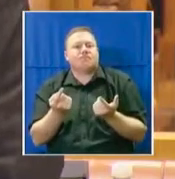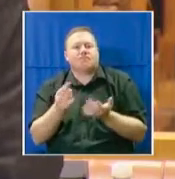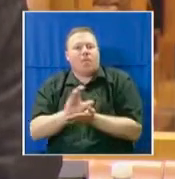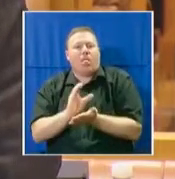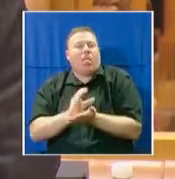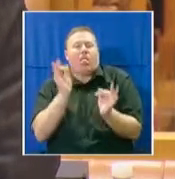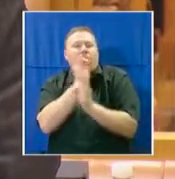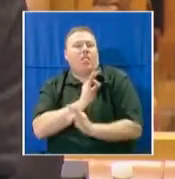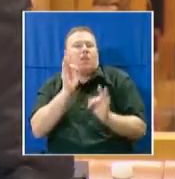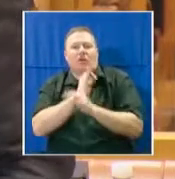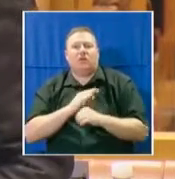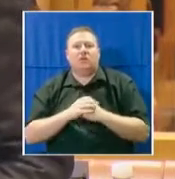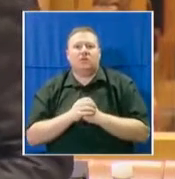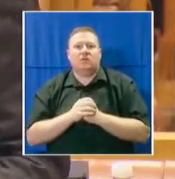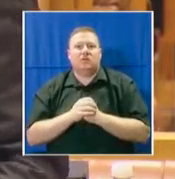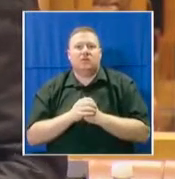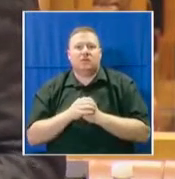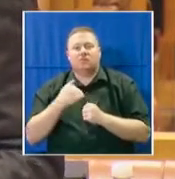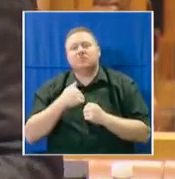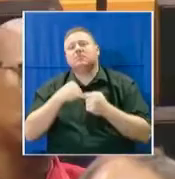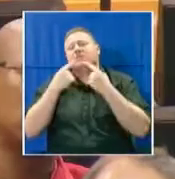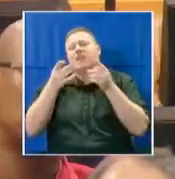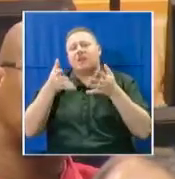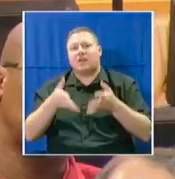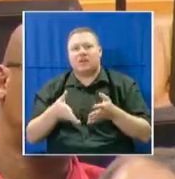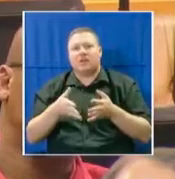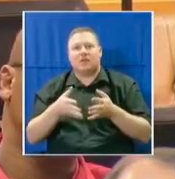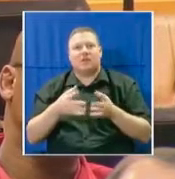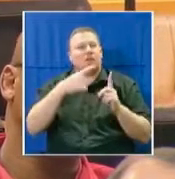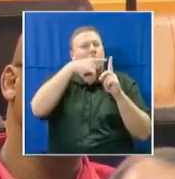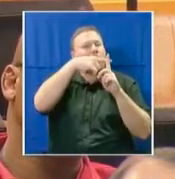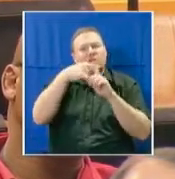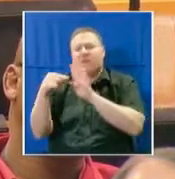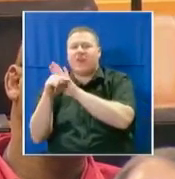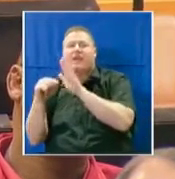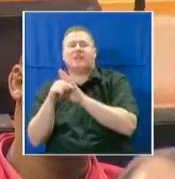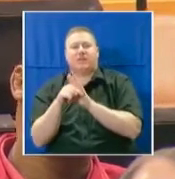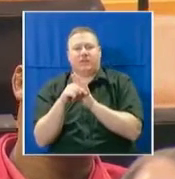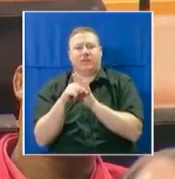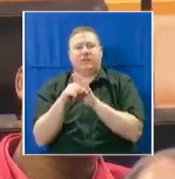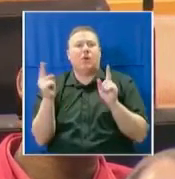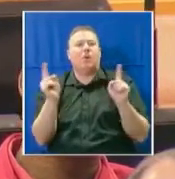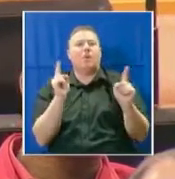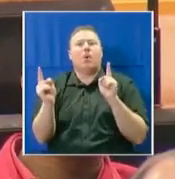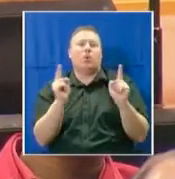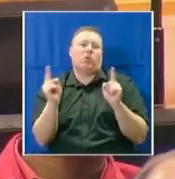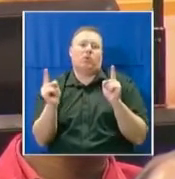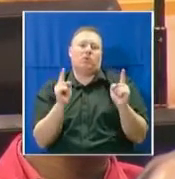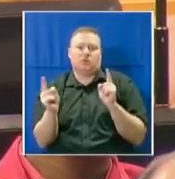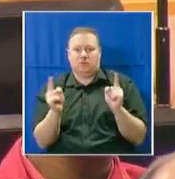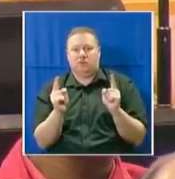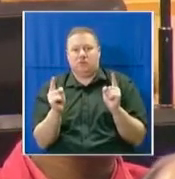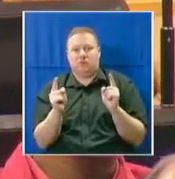is that there are issues, the pros and cons from both sides, but finally we'll decide. And whichever